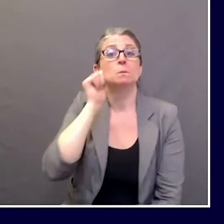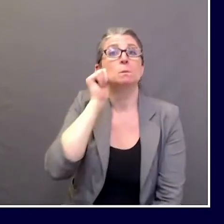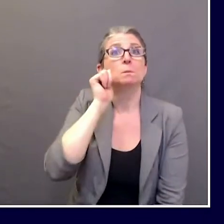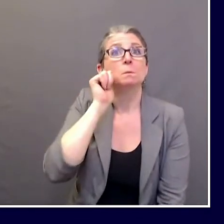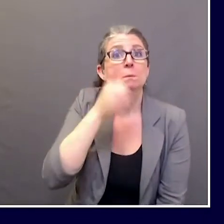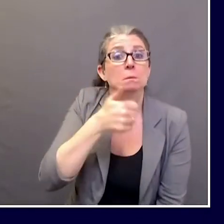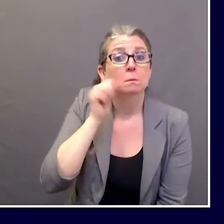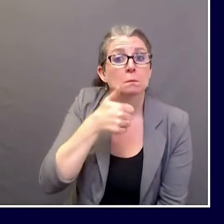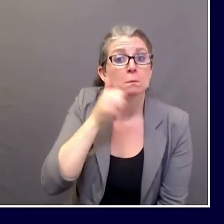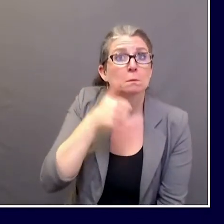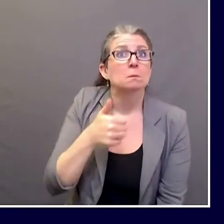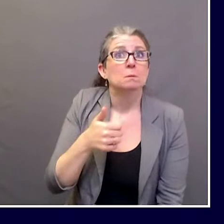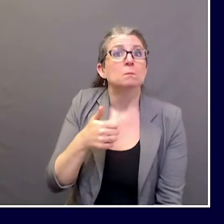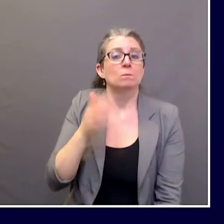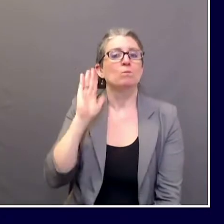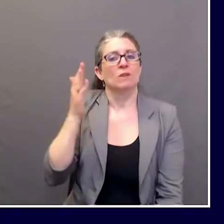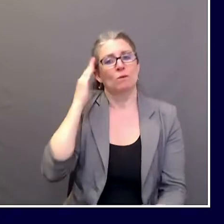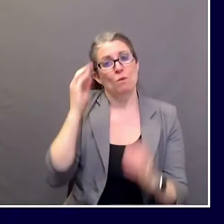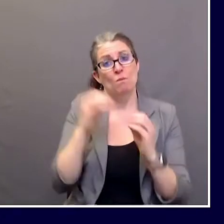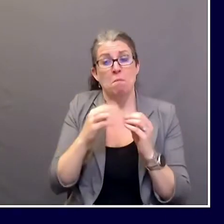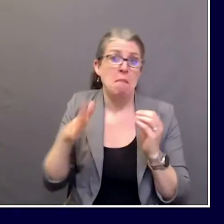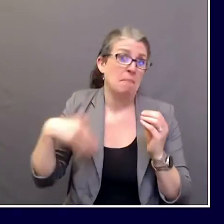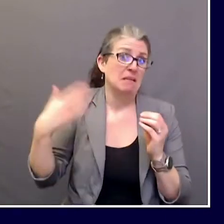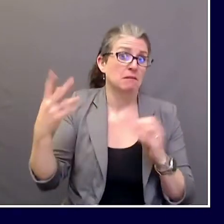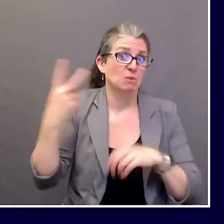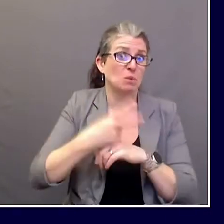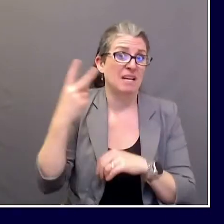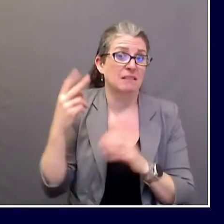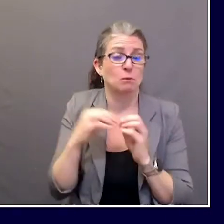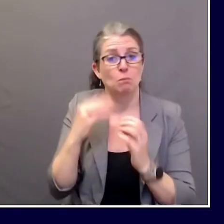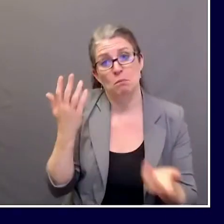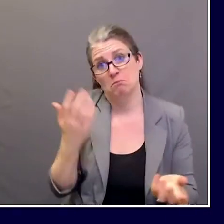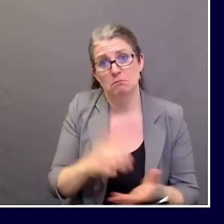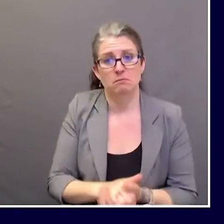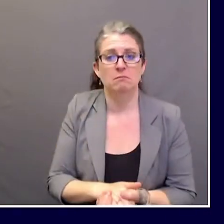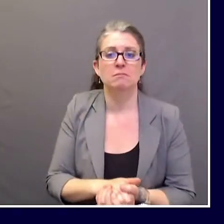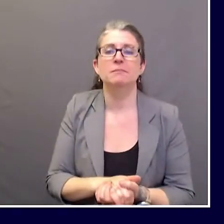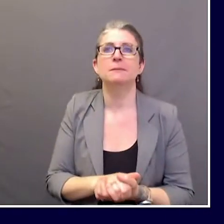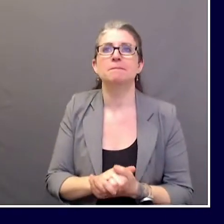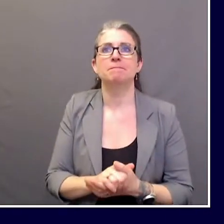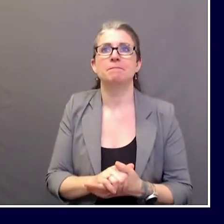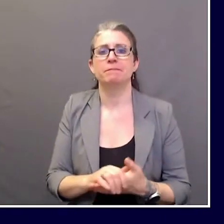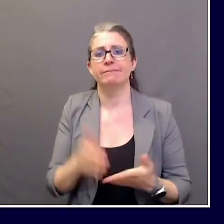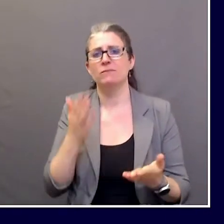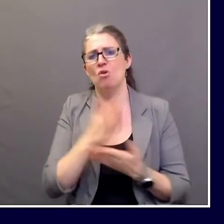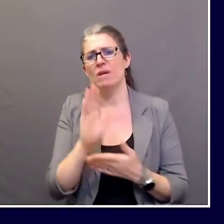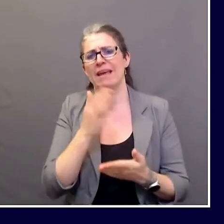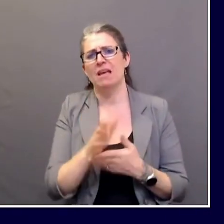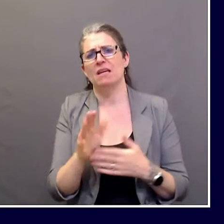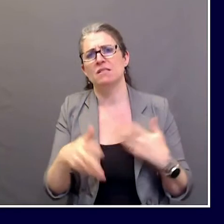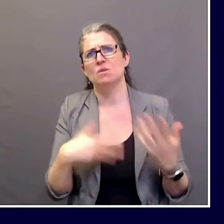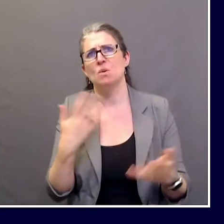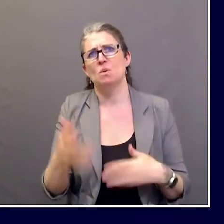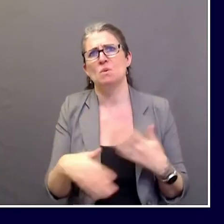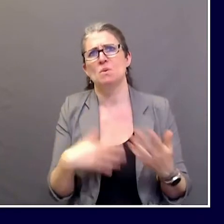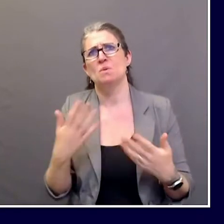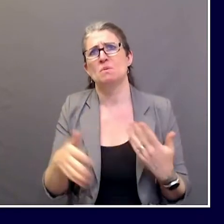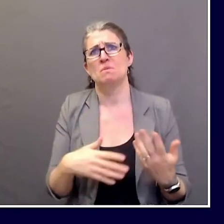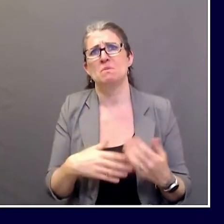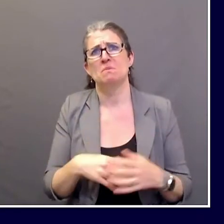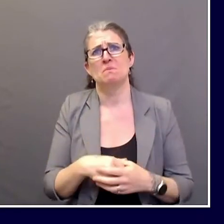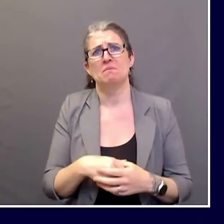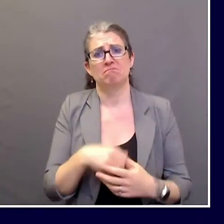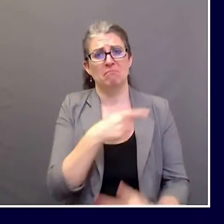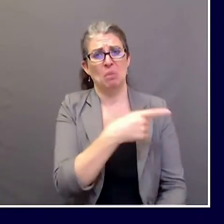if maybe any of you, based on your experience, can draw a parallel to an occasion where maybe the entire nation wasn't watching